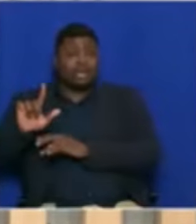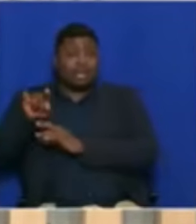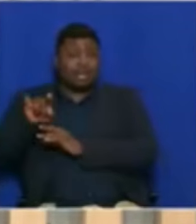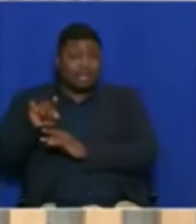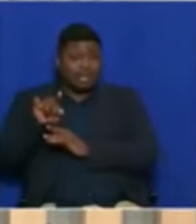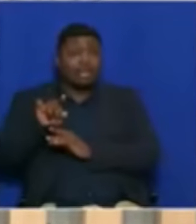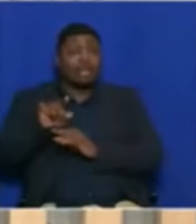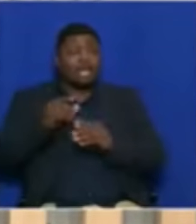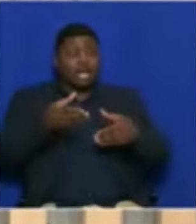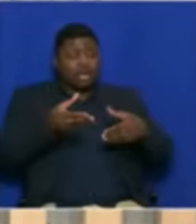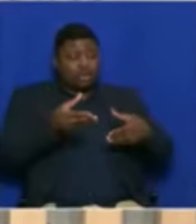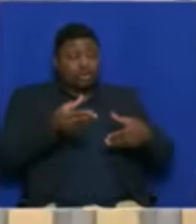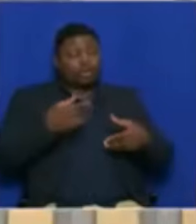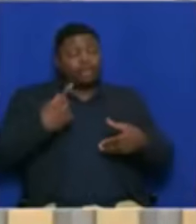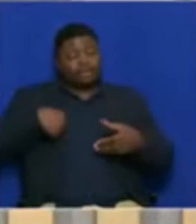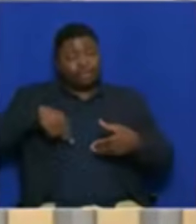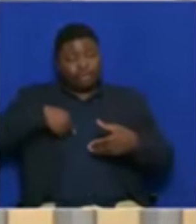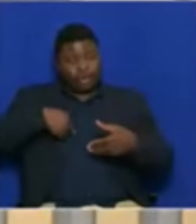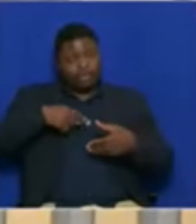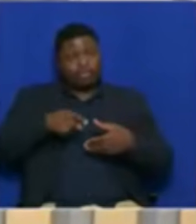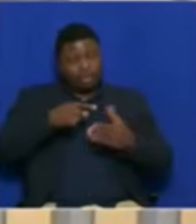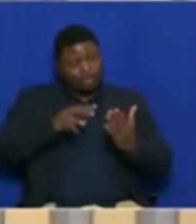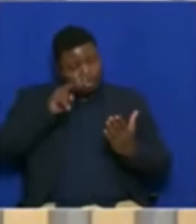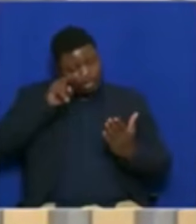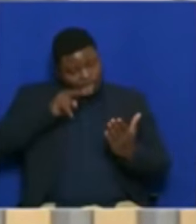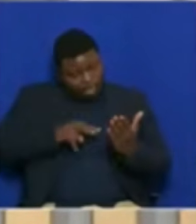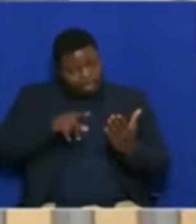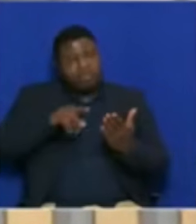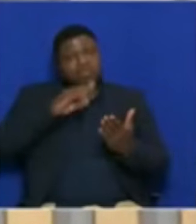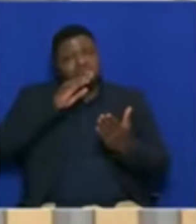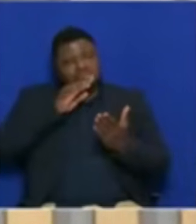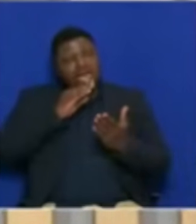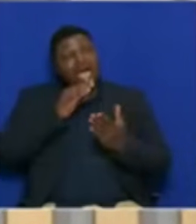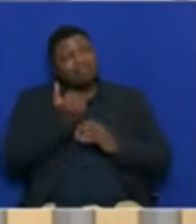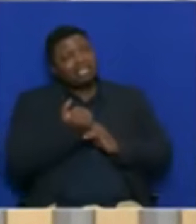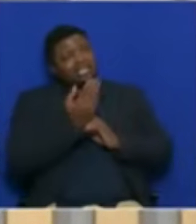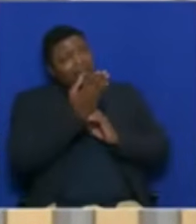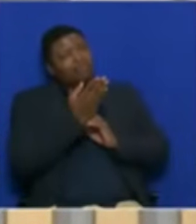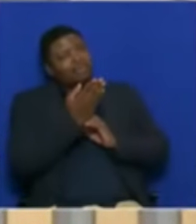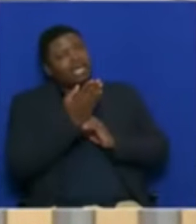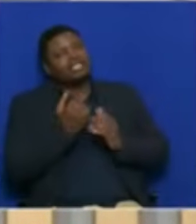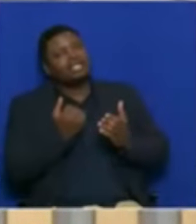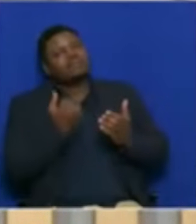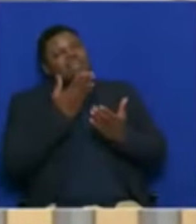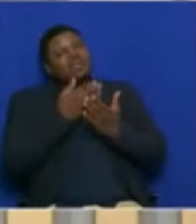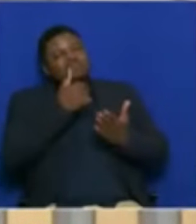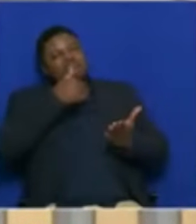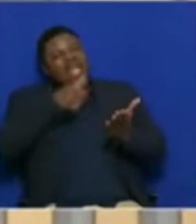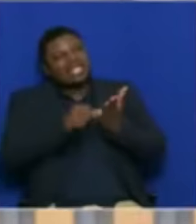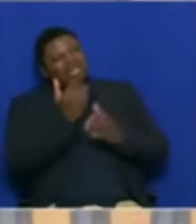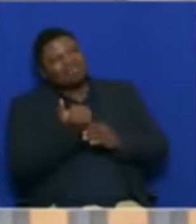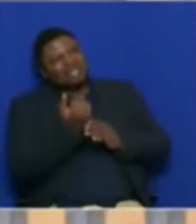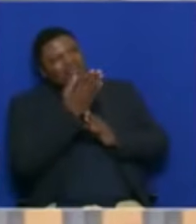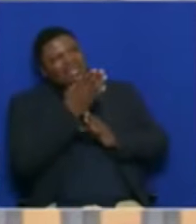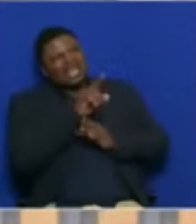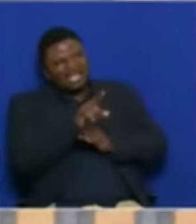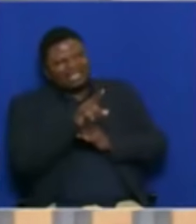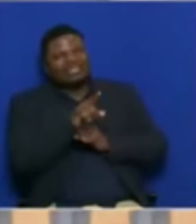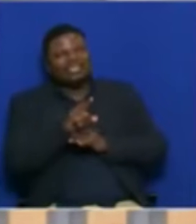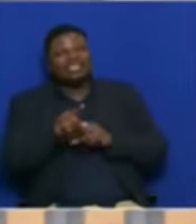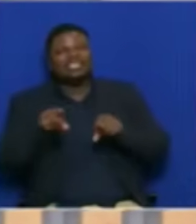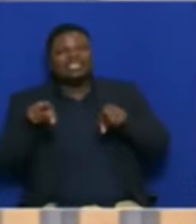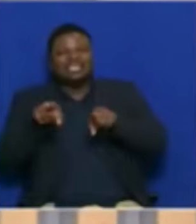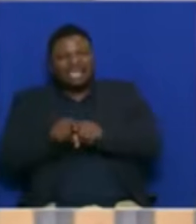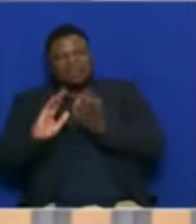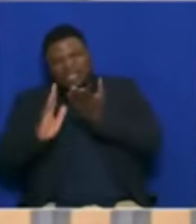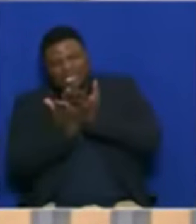the annexures, who prepared these documents? I know they are signed by Advocate Johnson. Who prepared